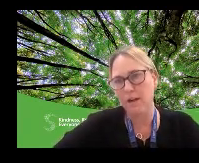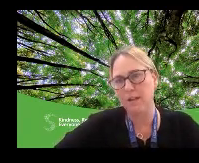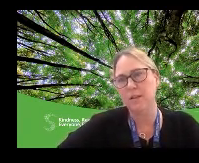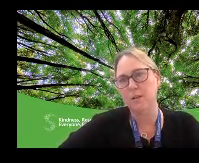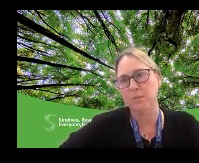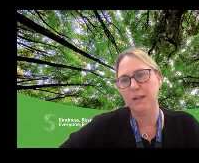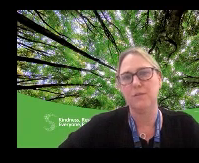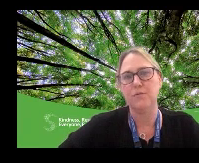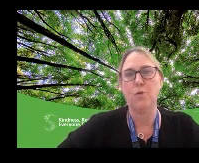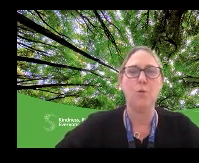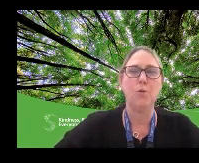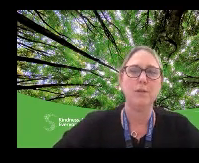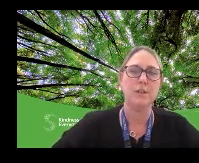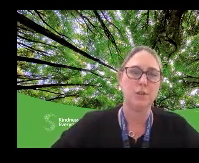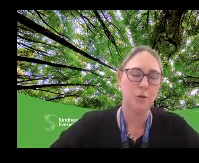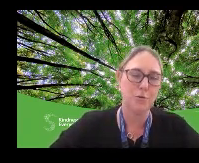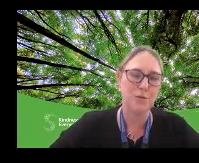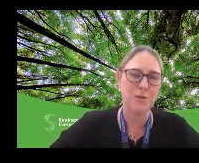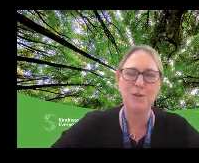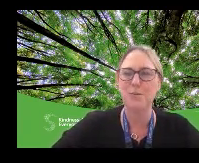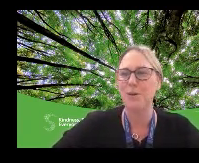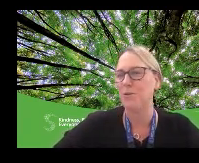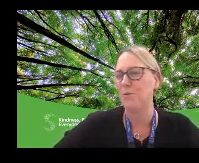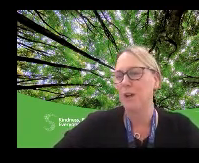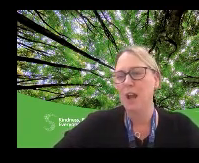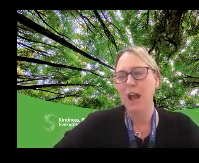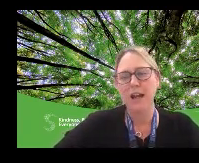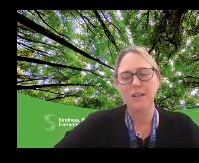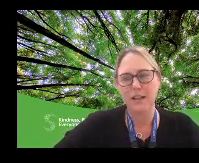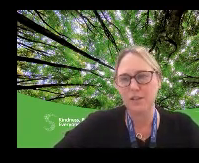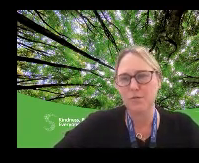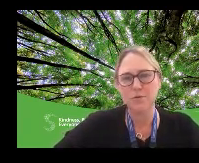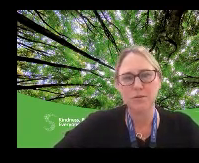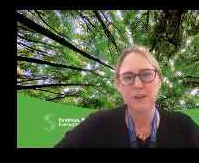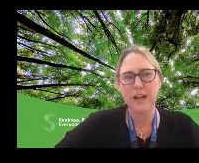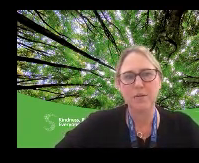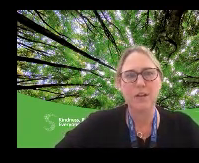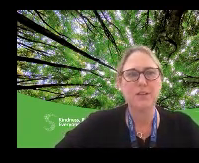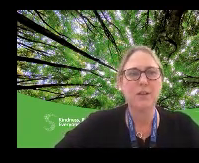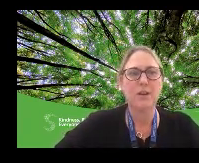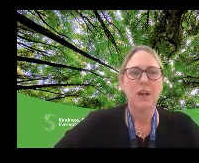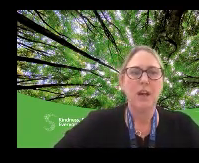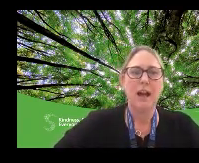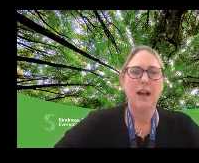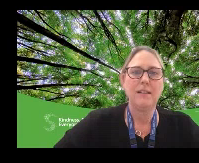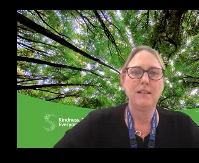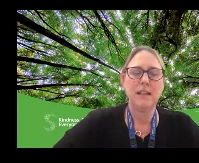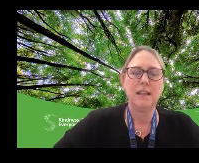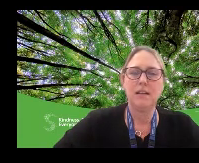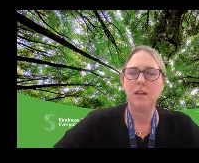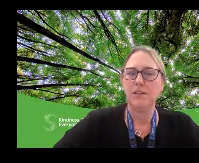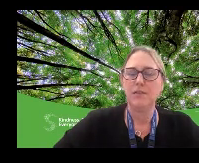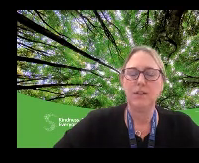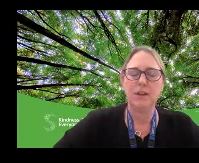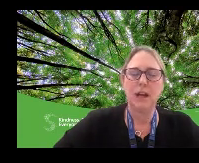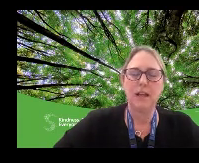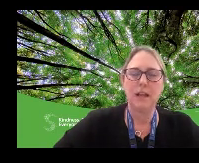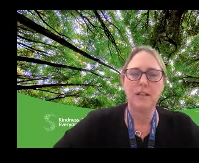be you guys that completes this form, or is the controller of the document, or has to do all of the legwork. So as